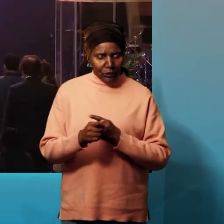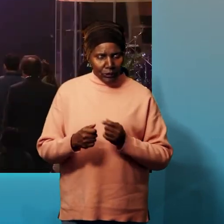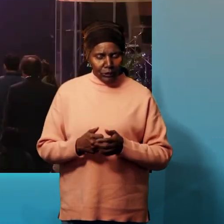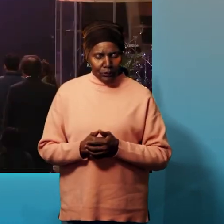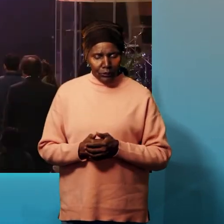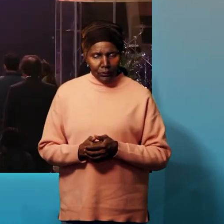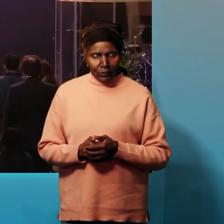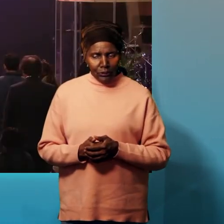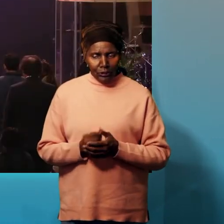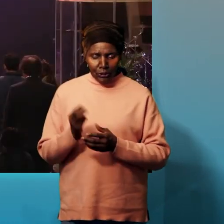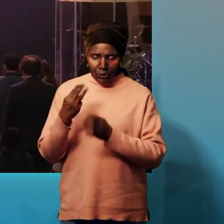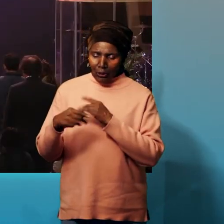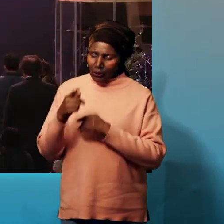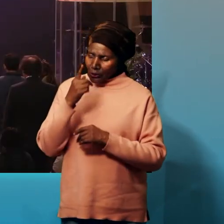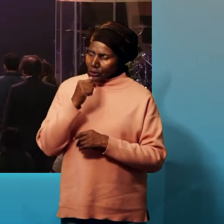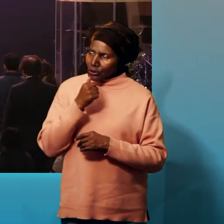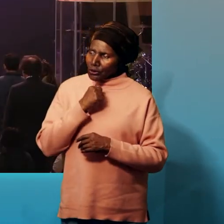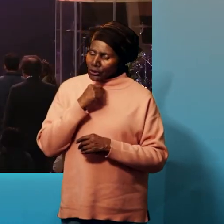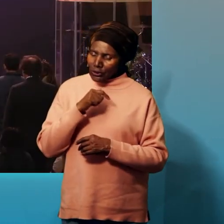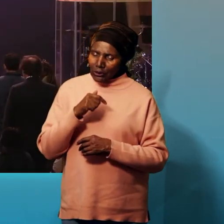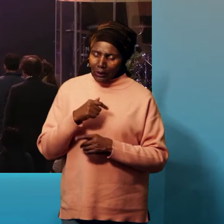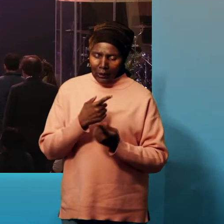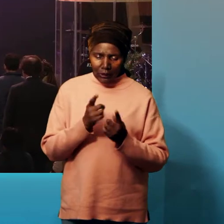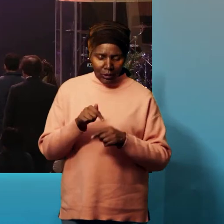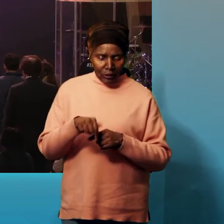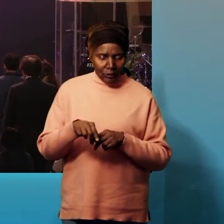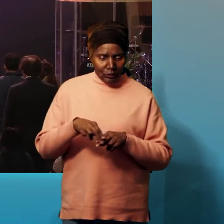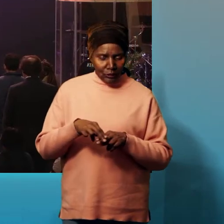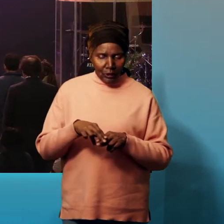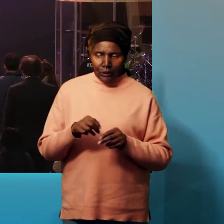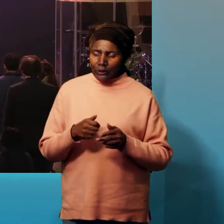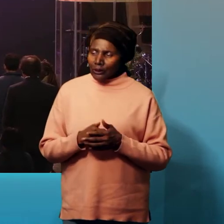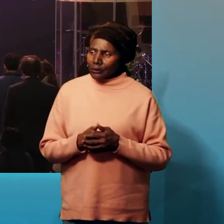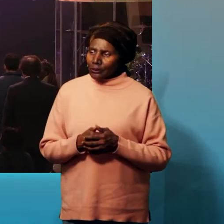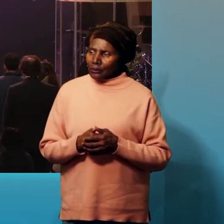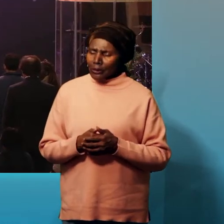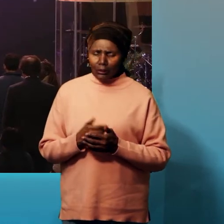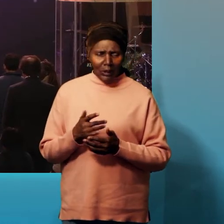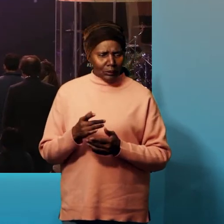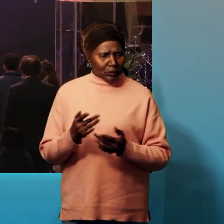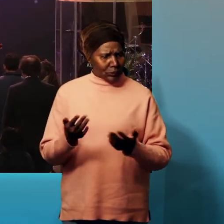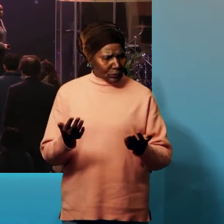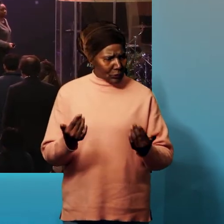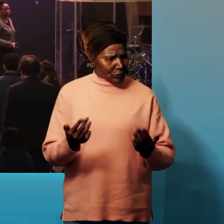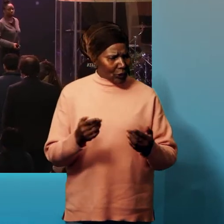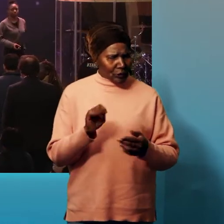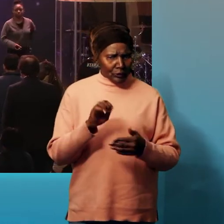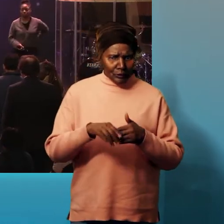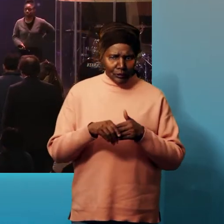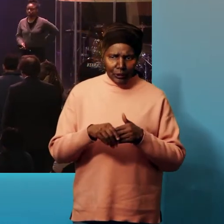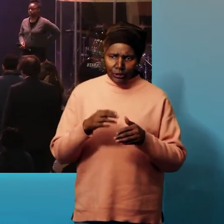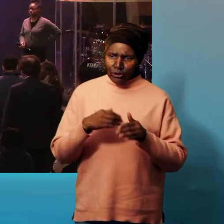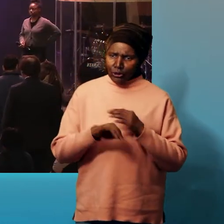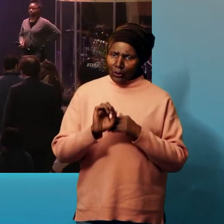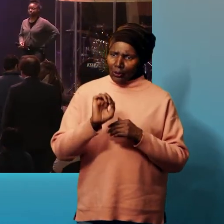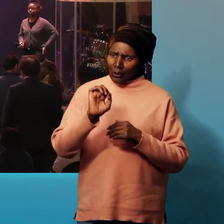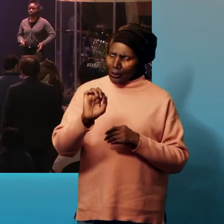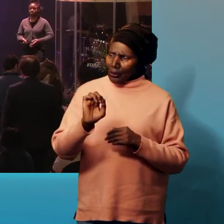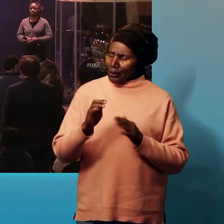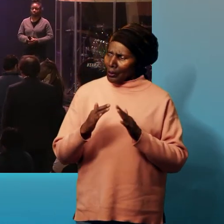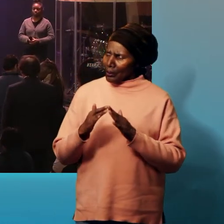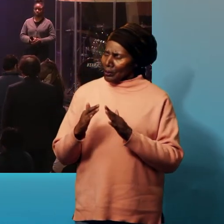this Friday. And on Saturday, invite your friends. Watch a short film at 1 o'clock. Tell them about